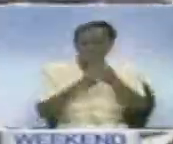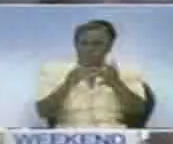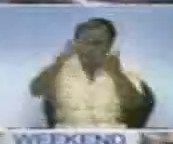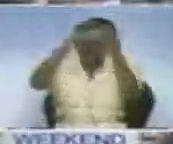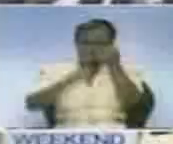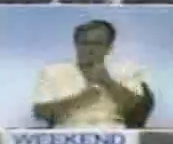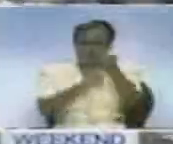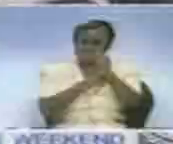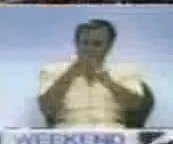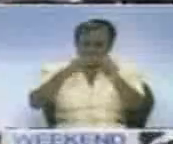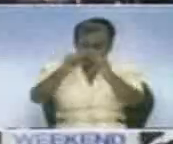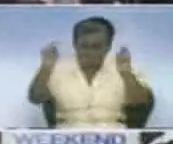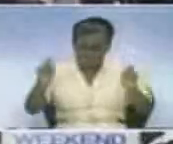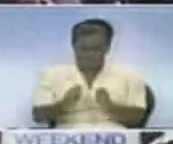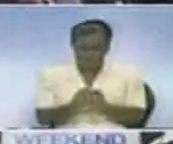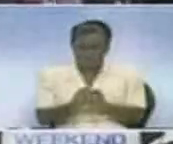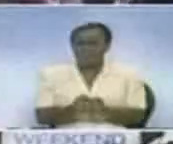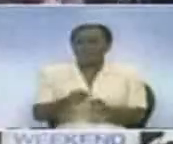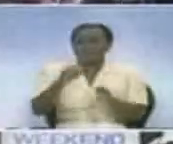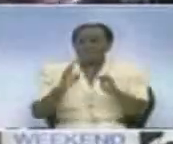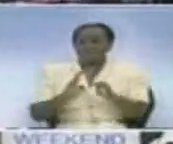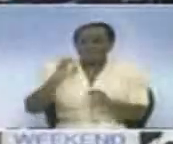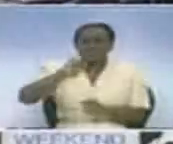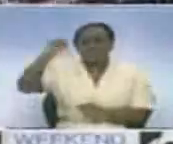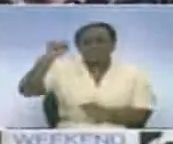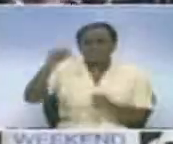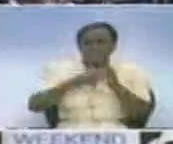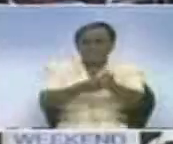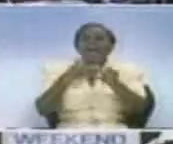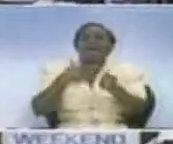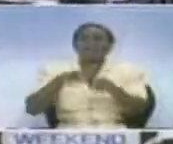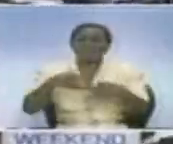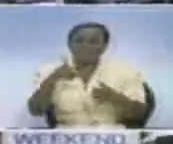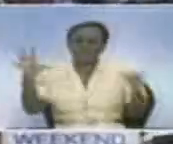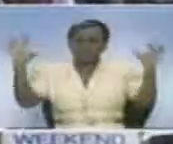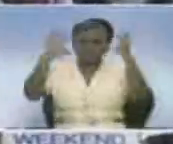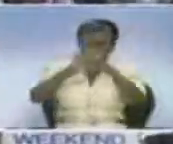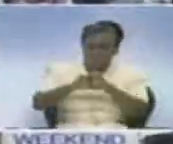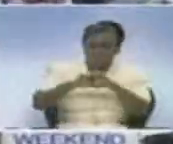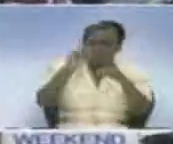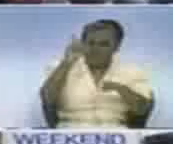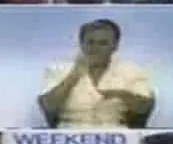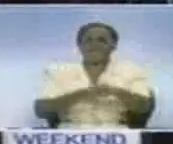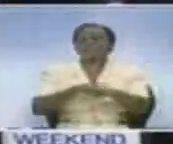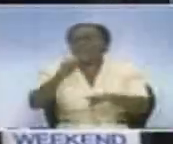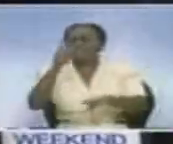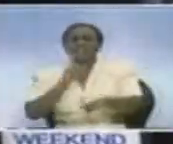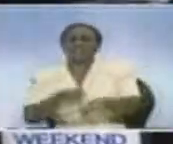groups. Almost all leading politicians in Kenya today have been either allies or foes at one stage or the